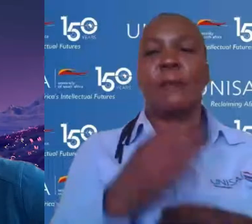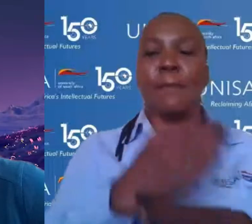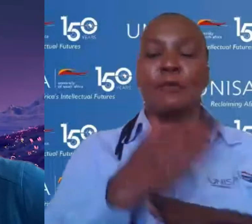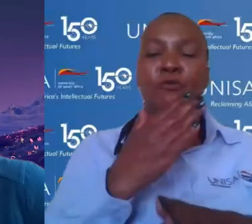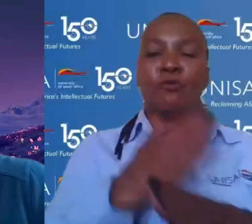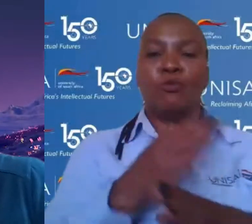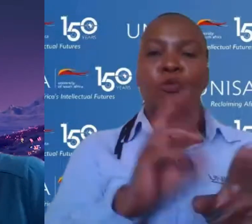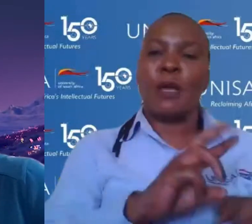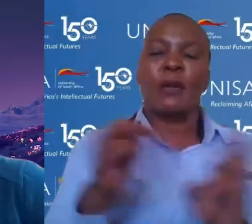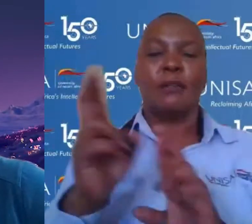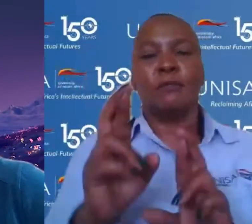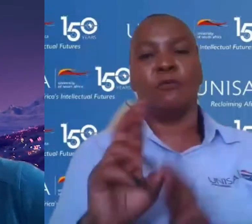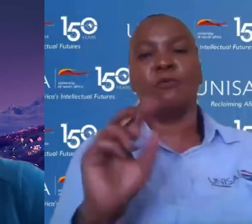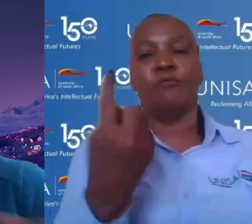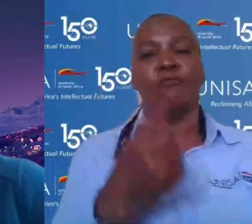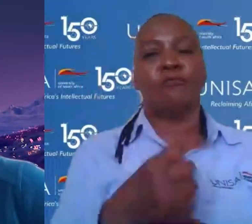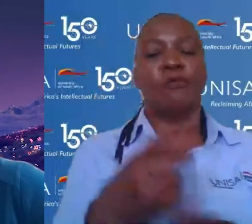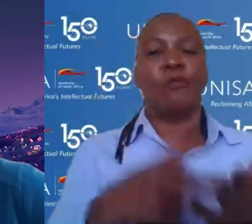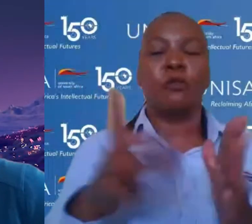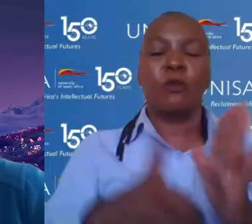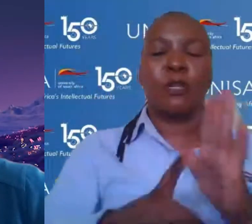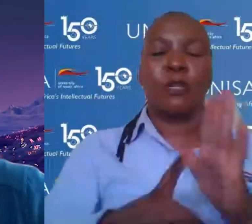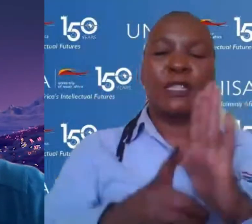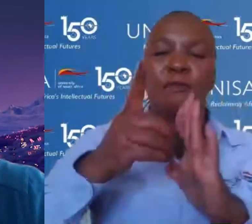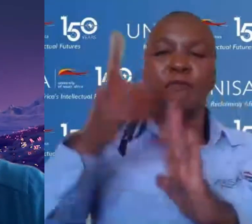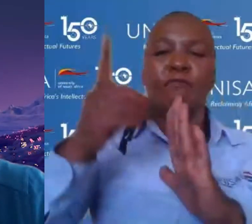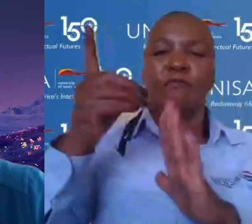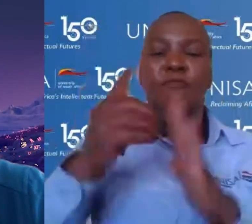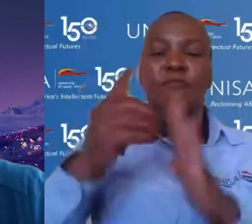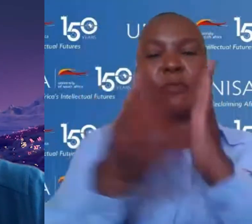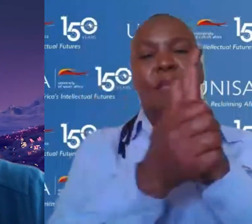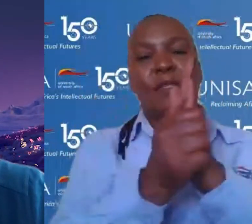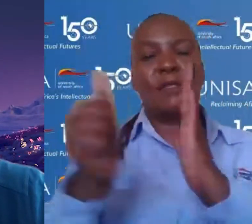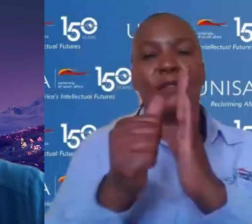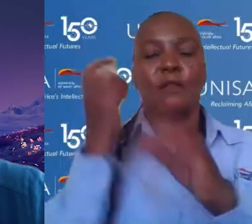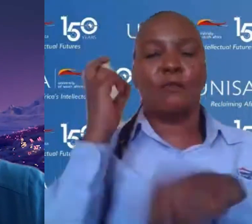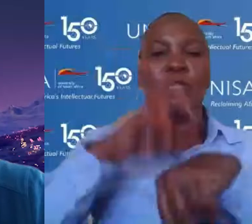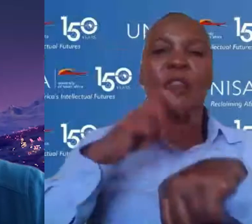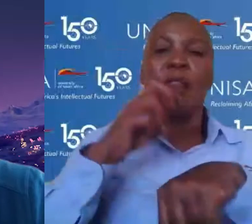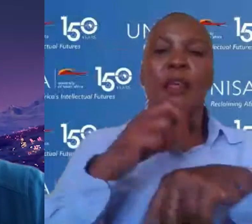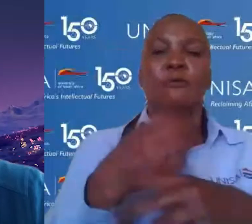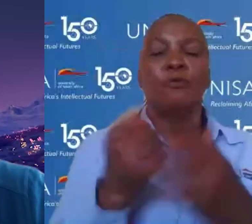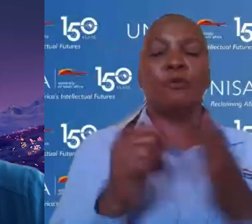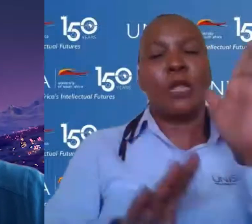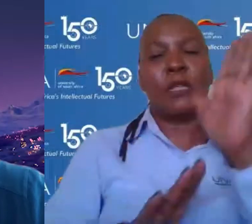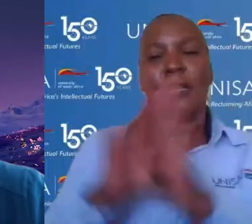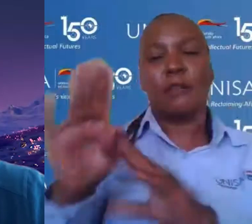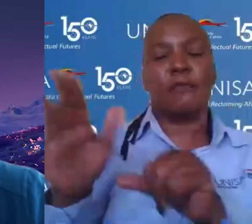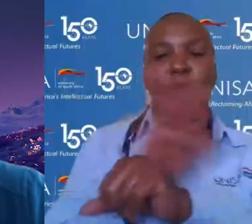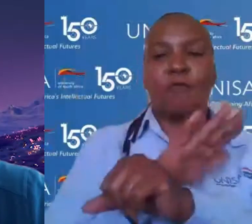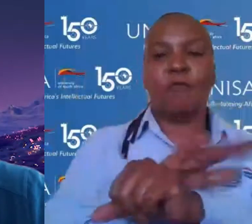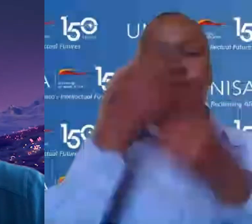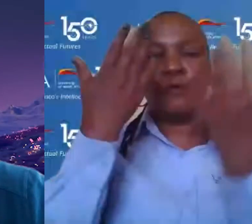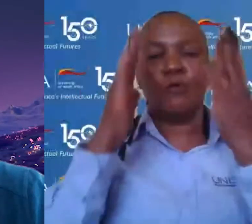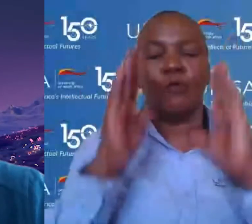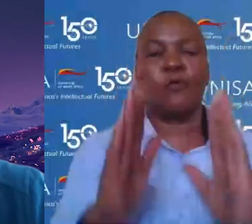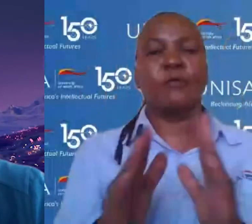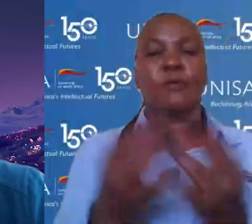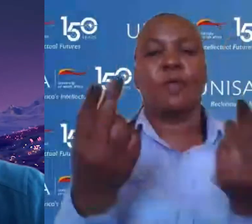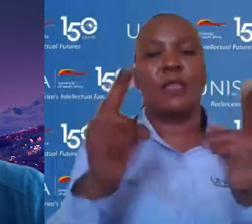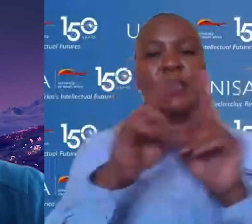you can develop the skills that you need to be a successful student at UNISA.